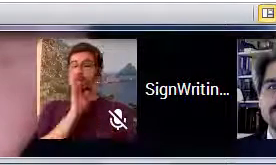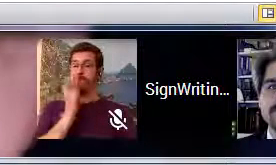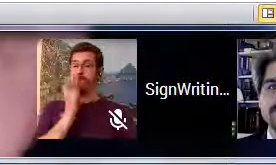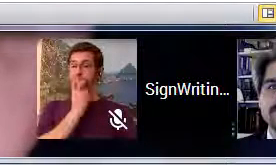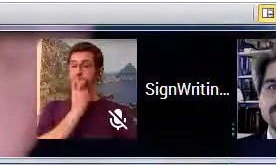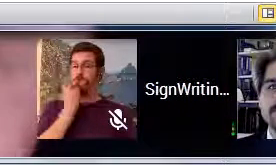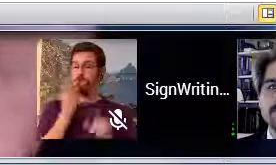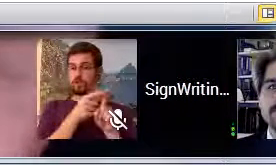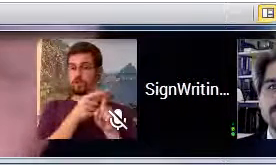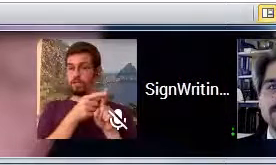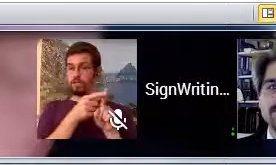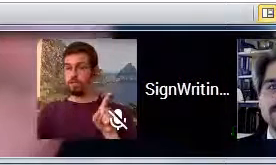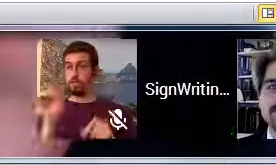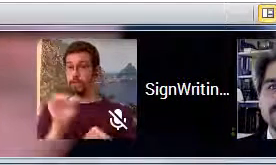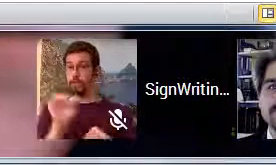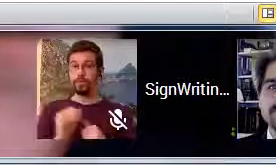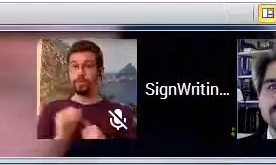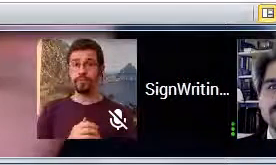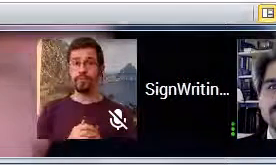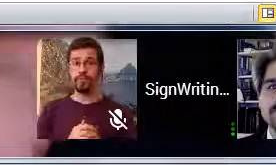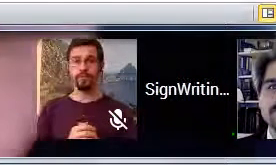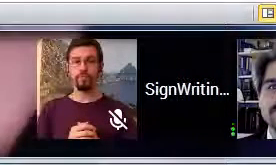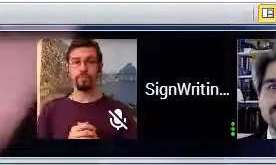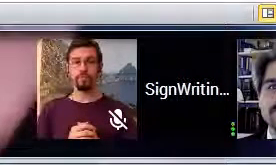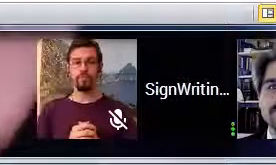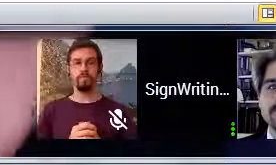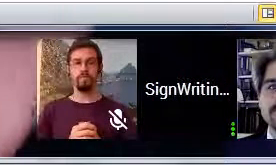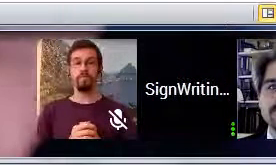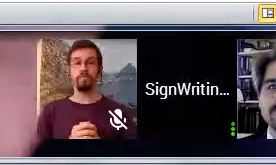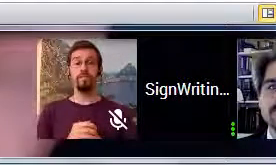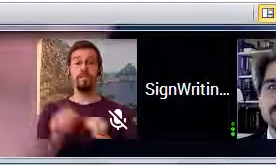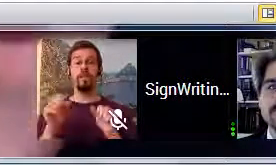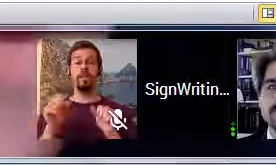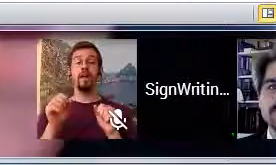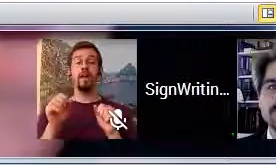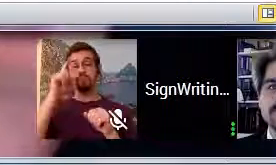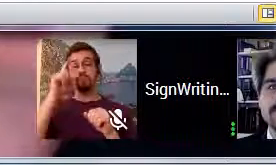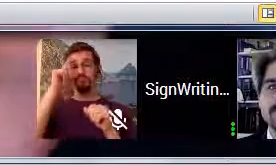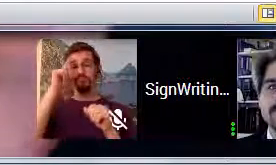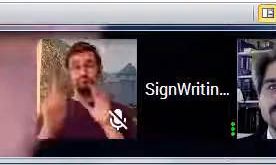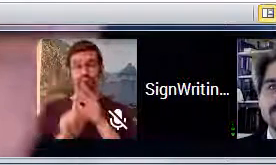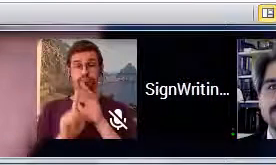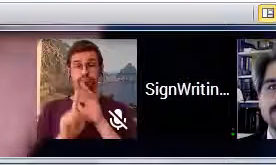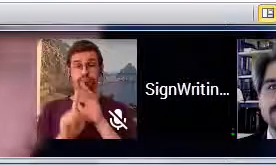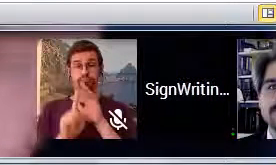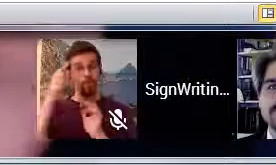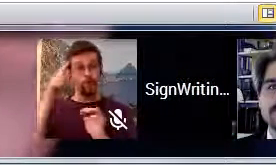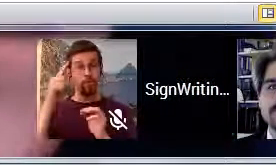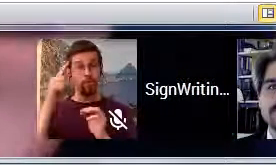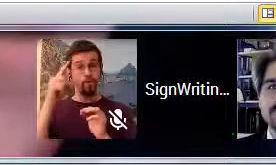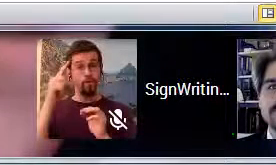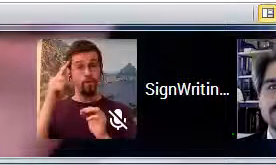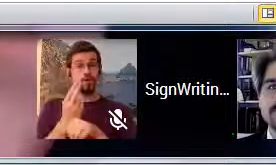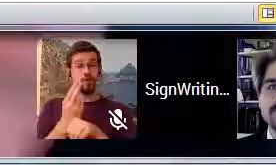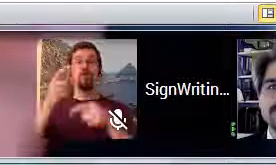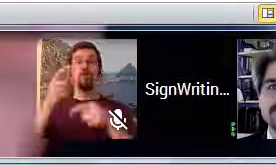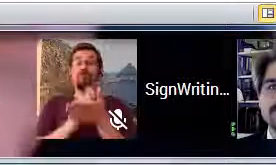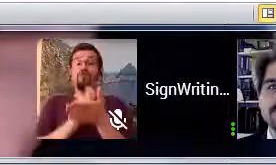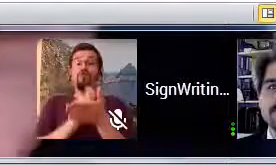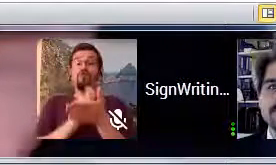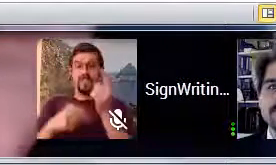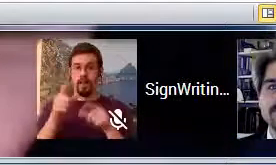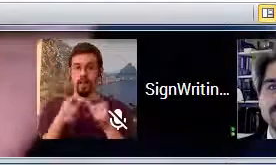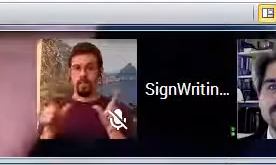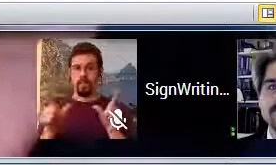It is conceived to be used in writing sign languages for the same purposes hearing people commonly